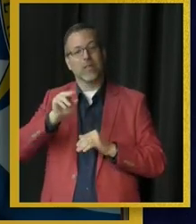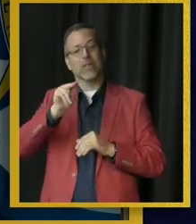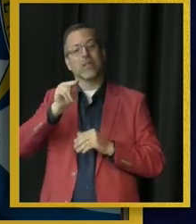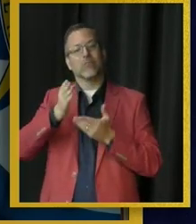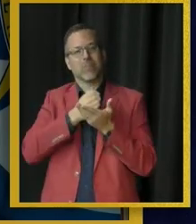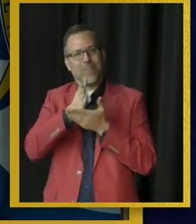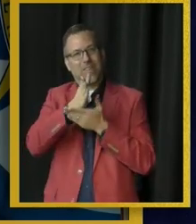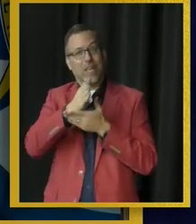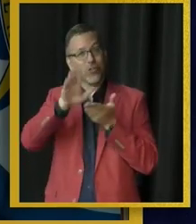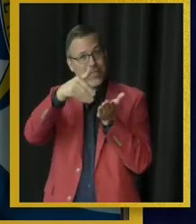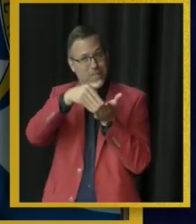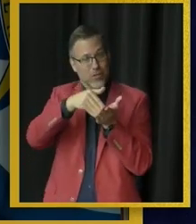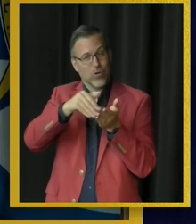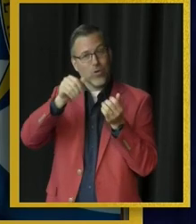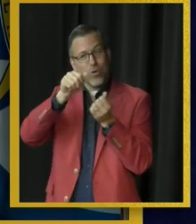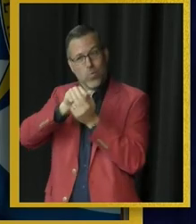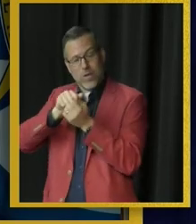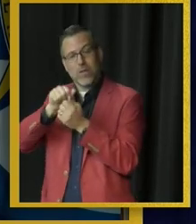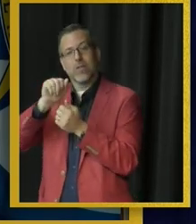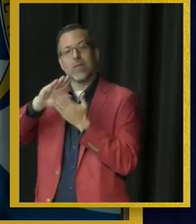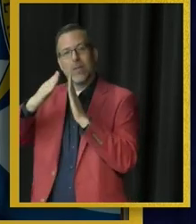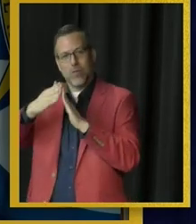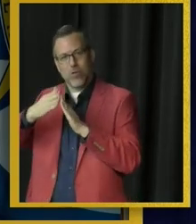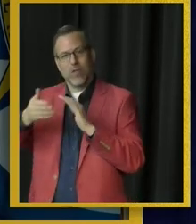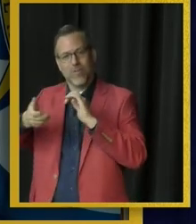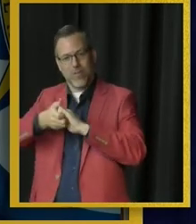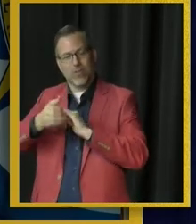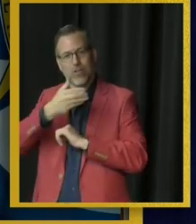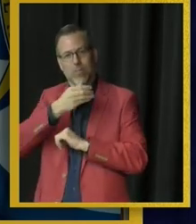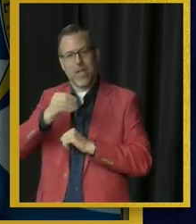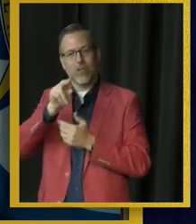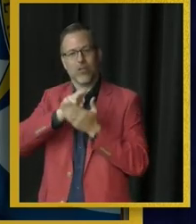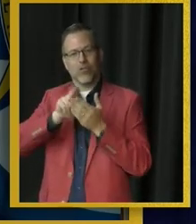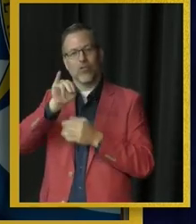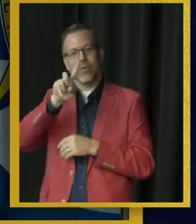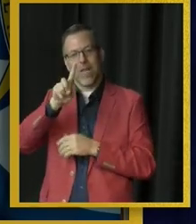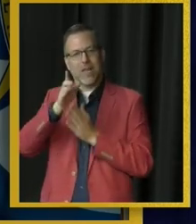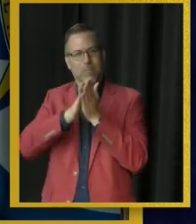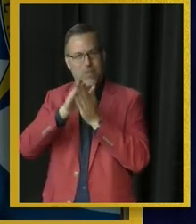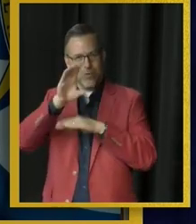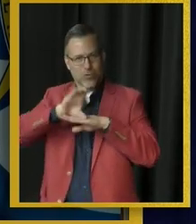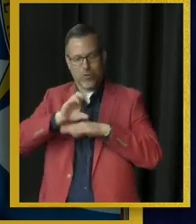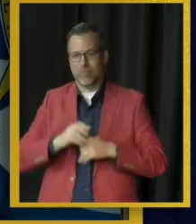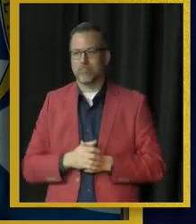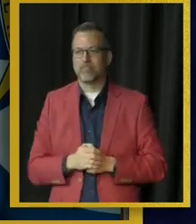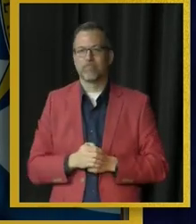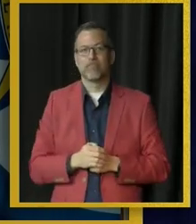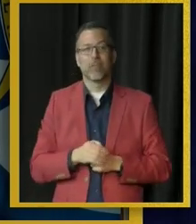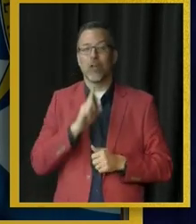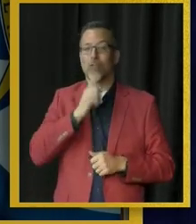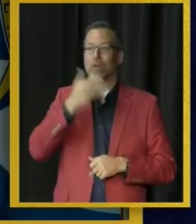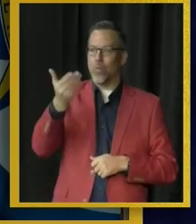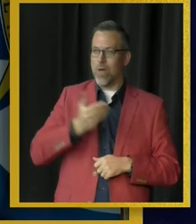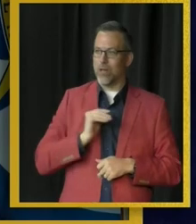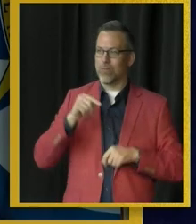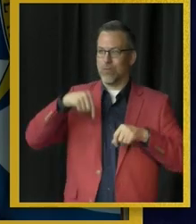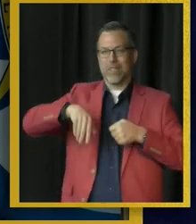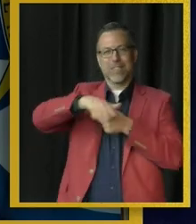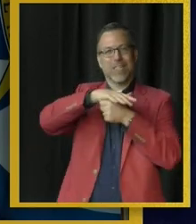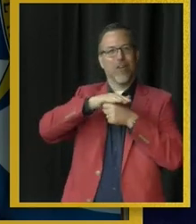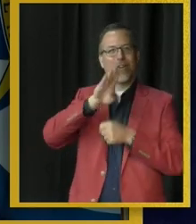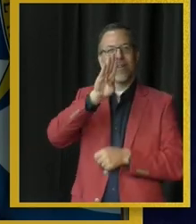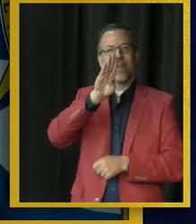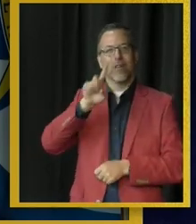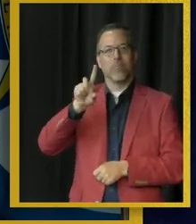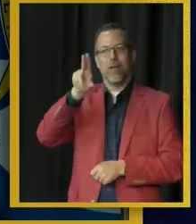Nashville Community Care Fellowship and Bellevue United Methodist Church. It is an honor to welcome you to our beautiful community and to